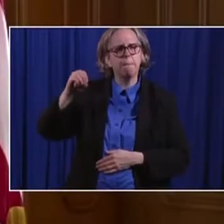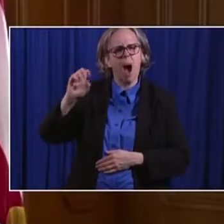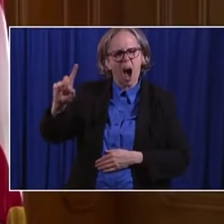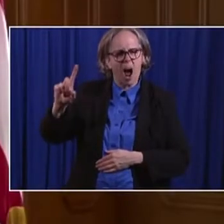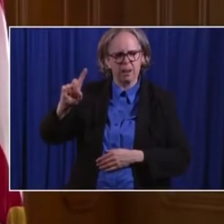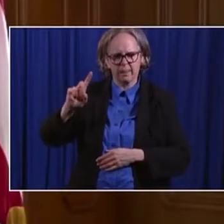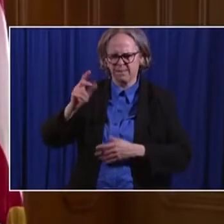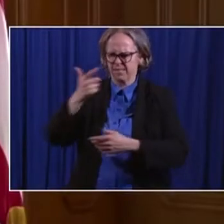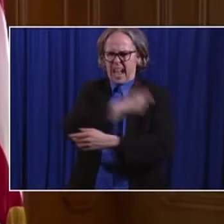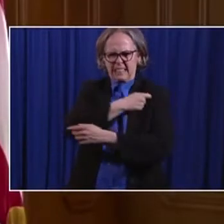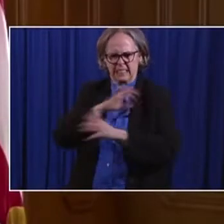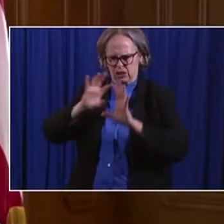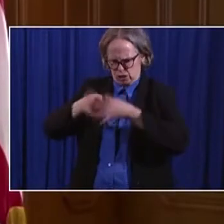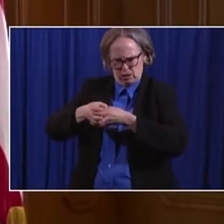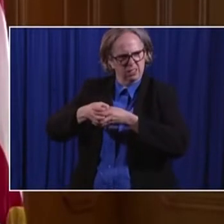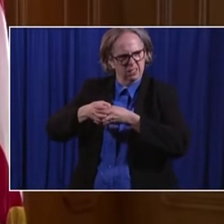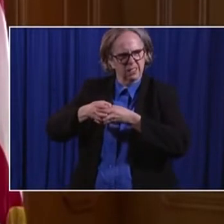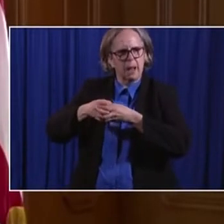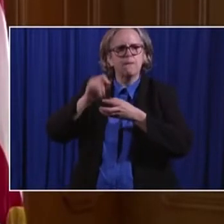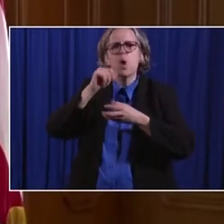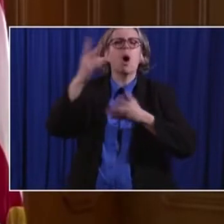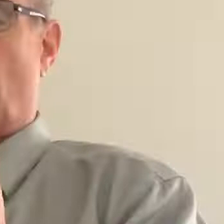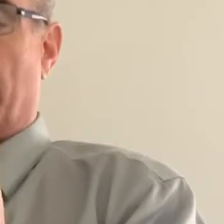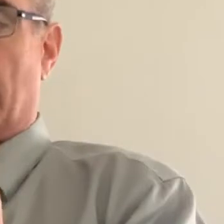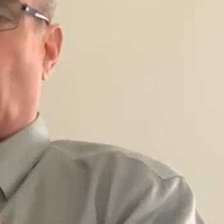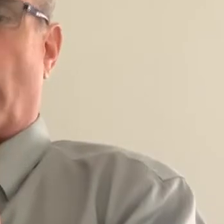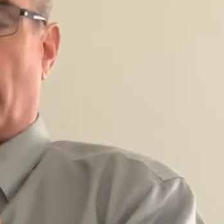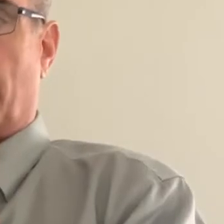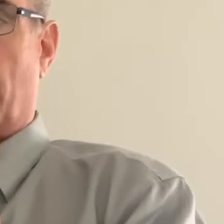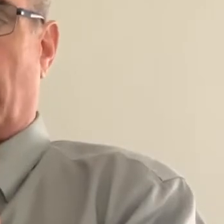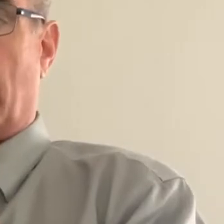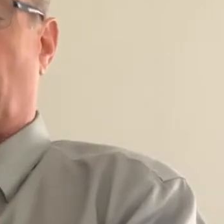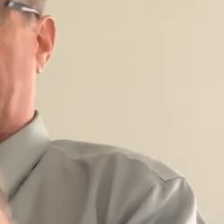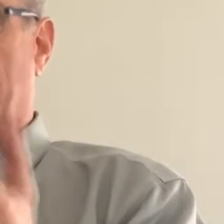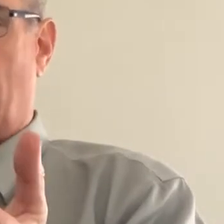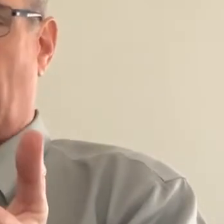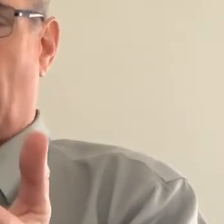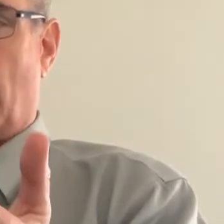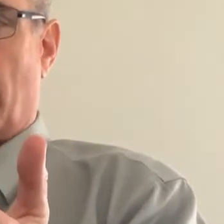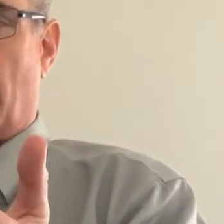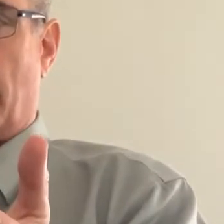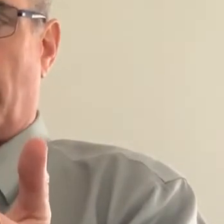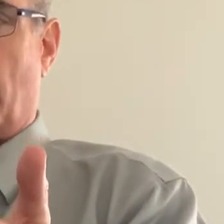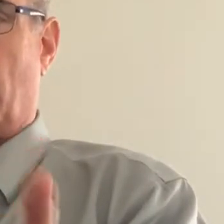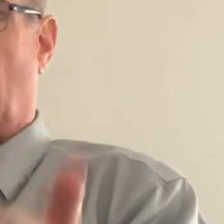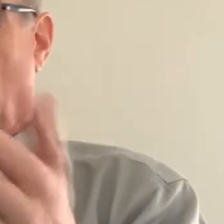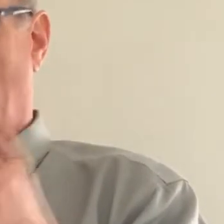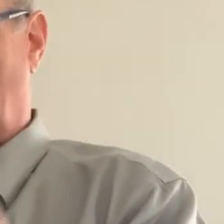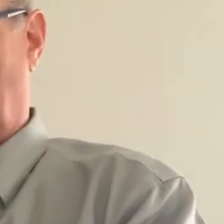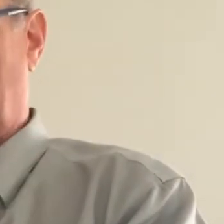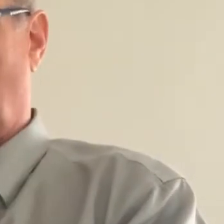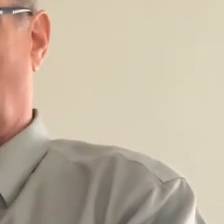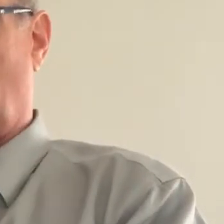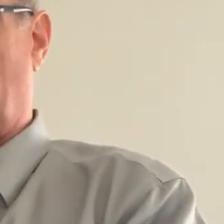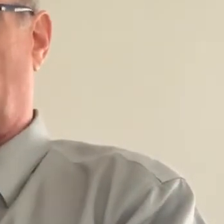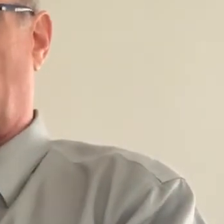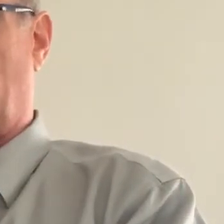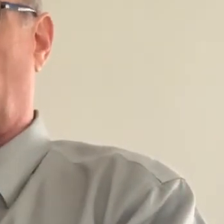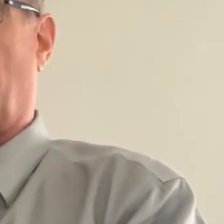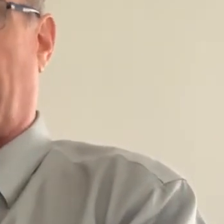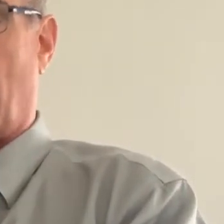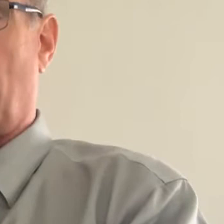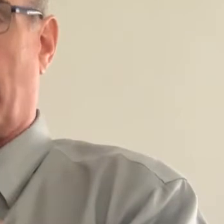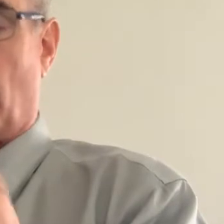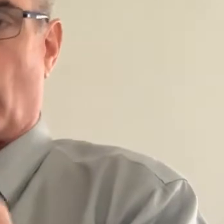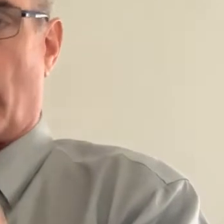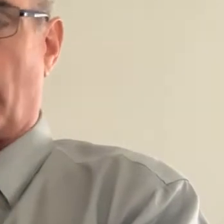asked Ohio's governor the same thing on Monday. Aren't we creating a welfare state if we continue to allow people to collect their unemployment